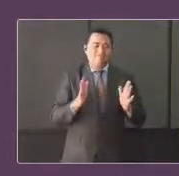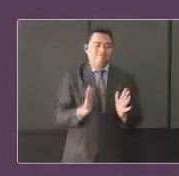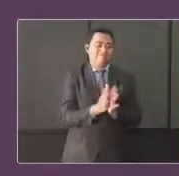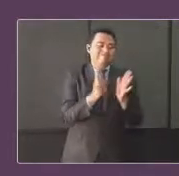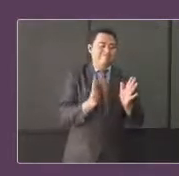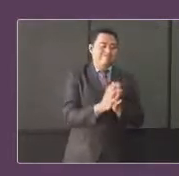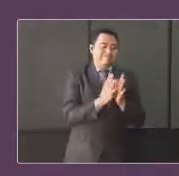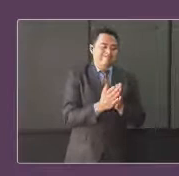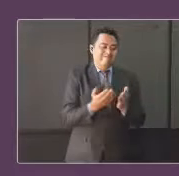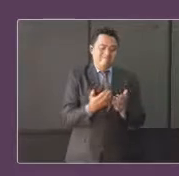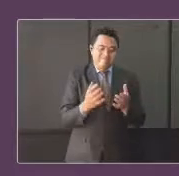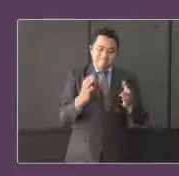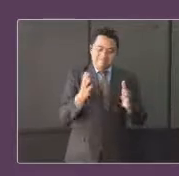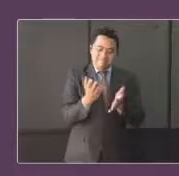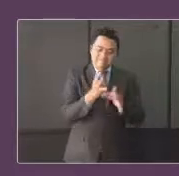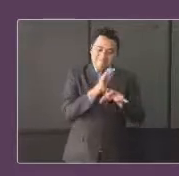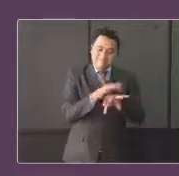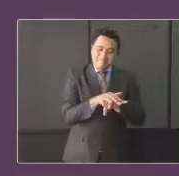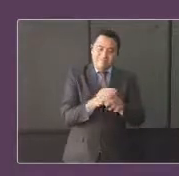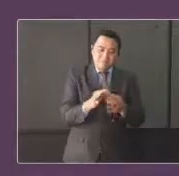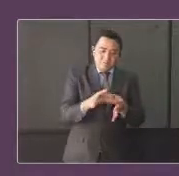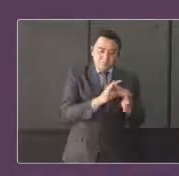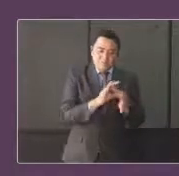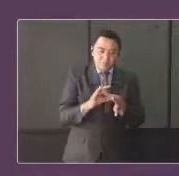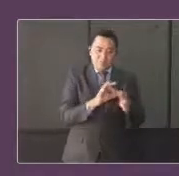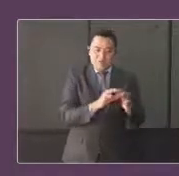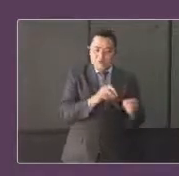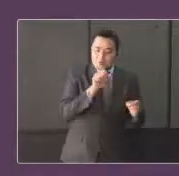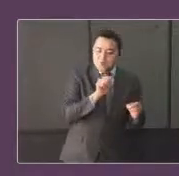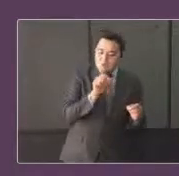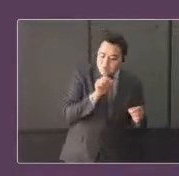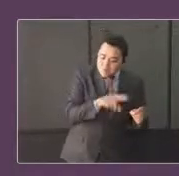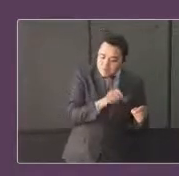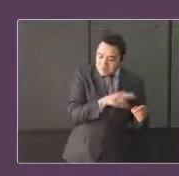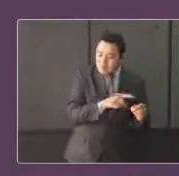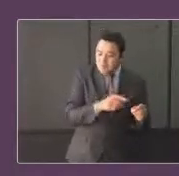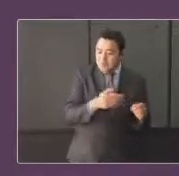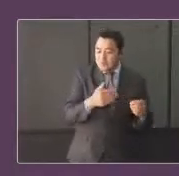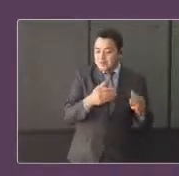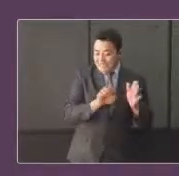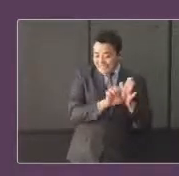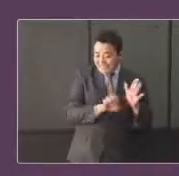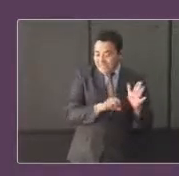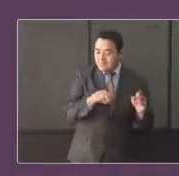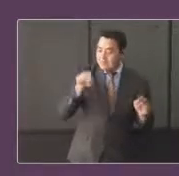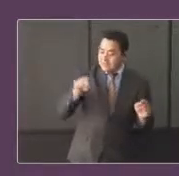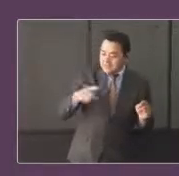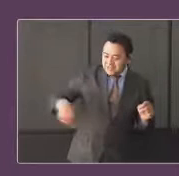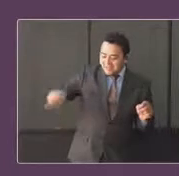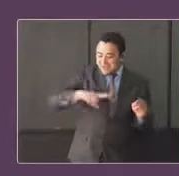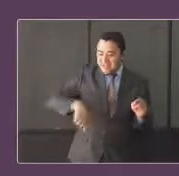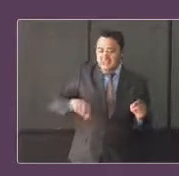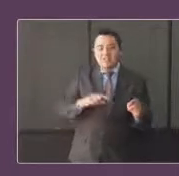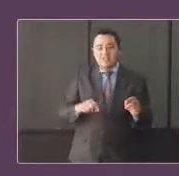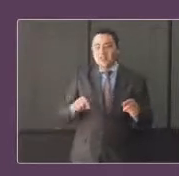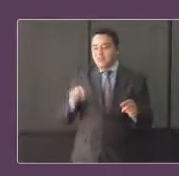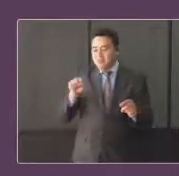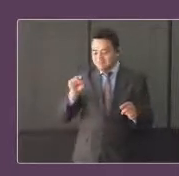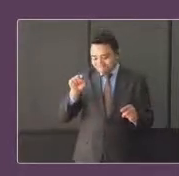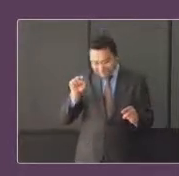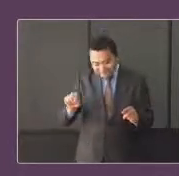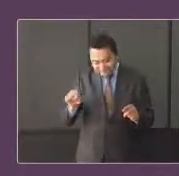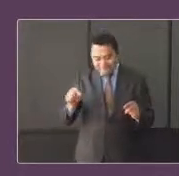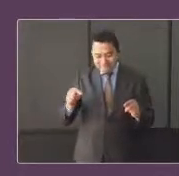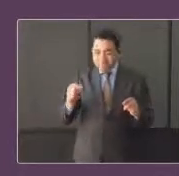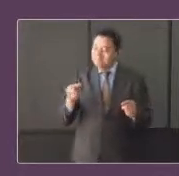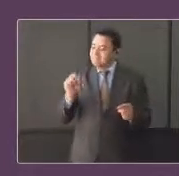now, trying to find a solution. But deep within me, I mean the neighbor who is a foreigner. The